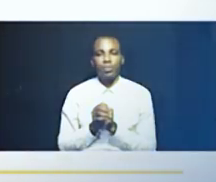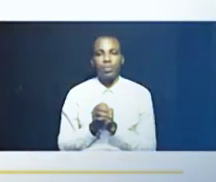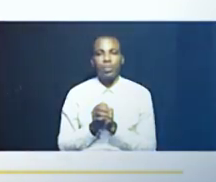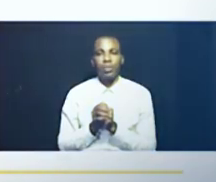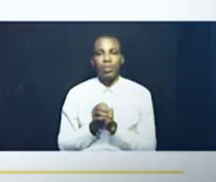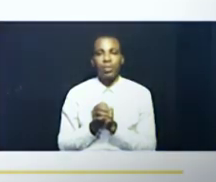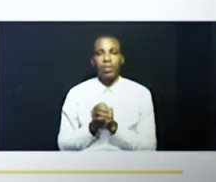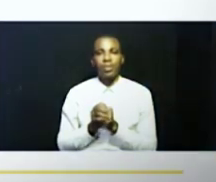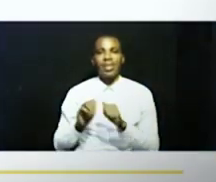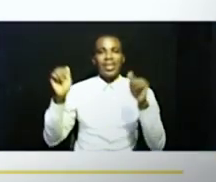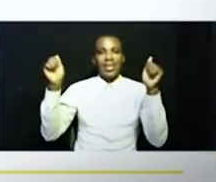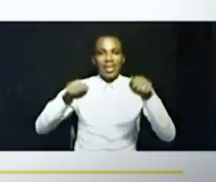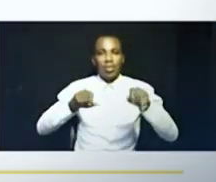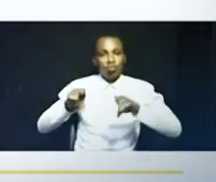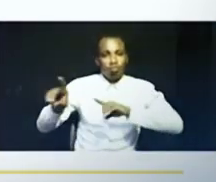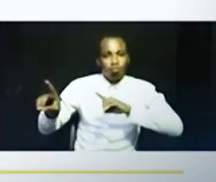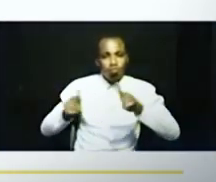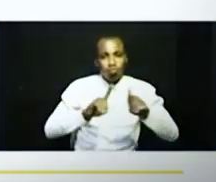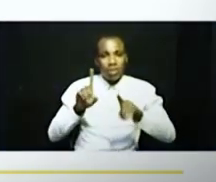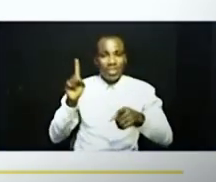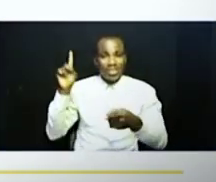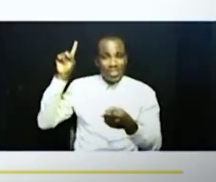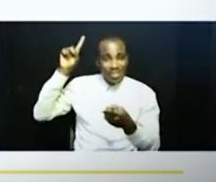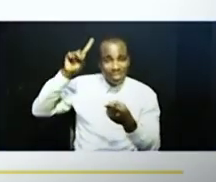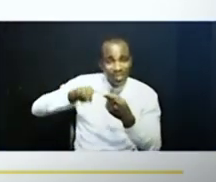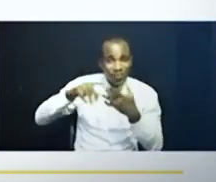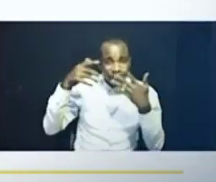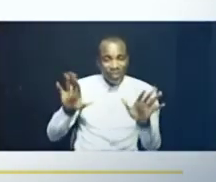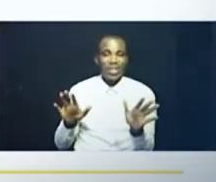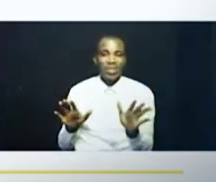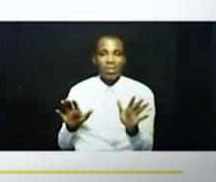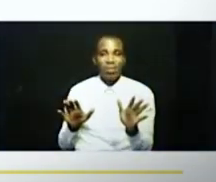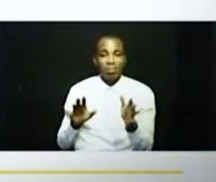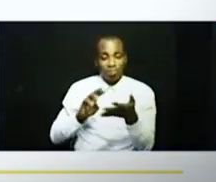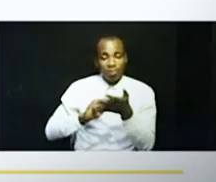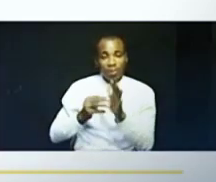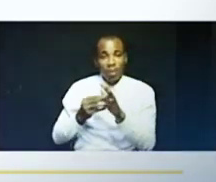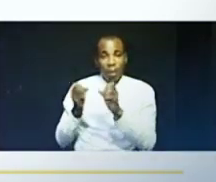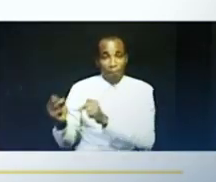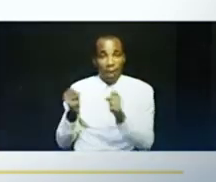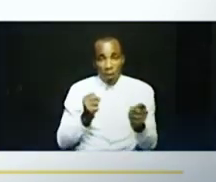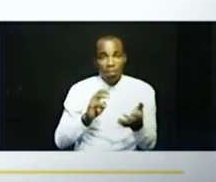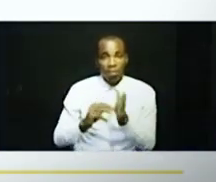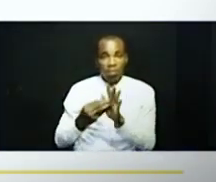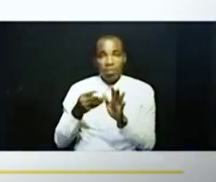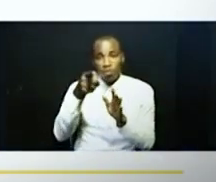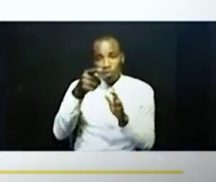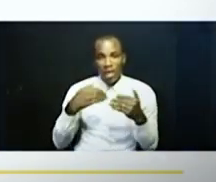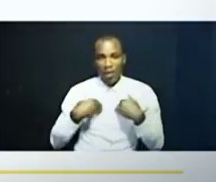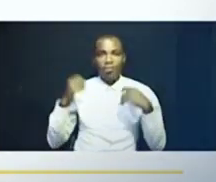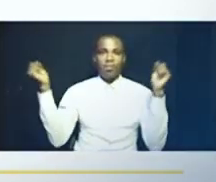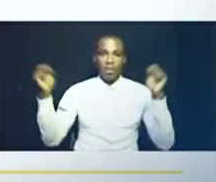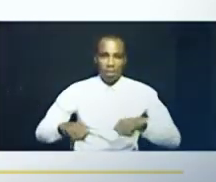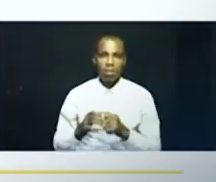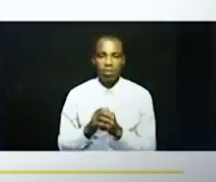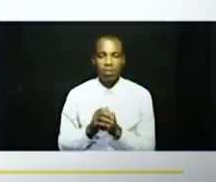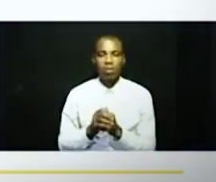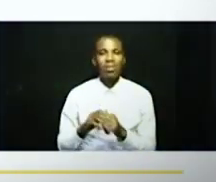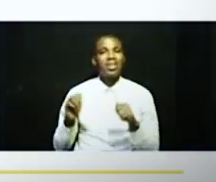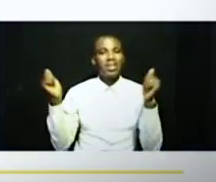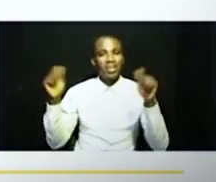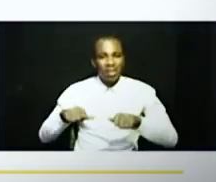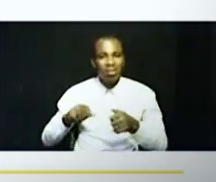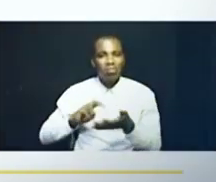Capability of doing or accomplishing something. When we talk about power, it is the capability of doing or